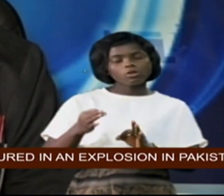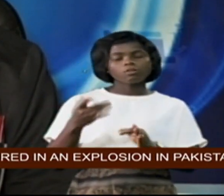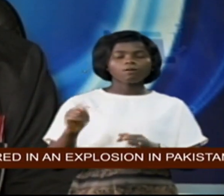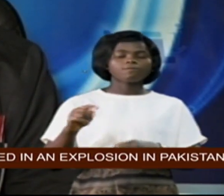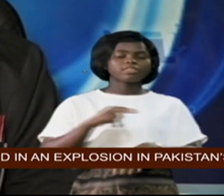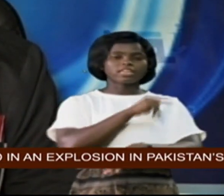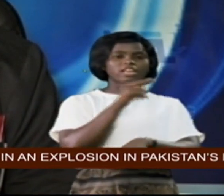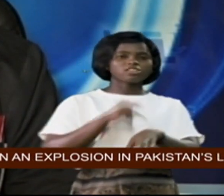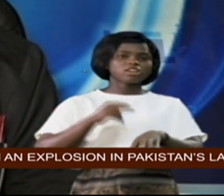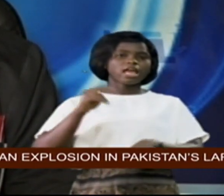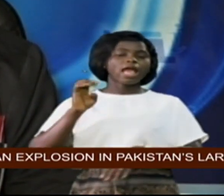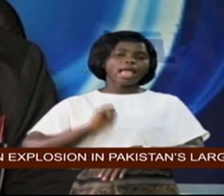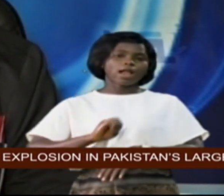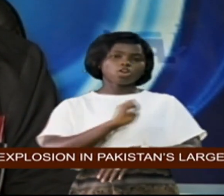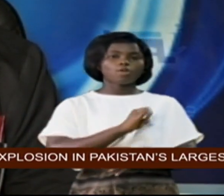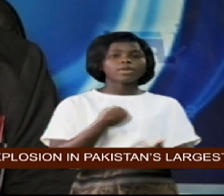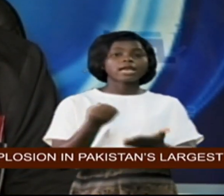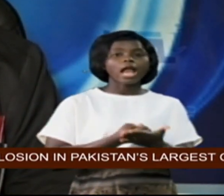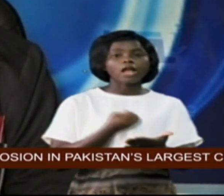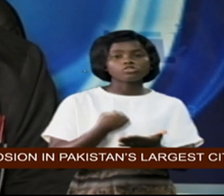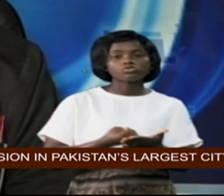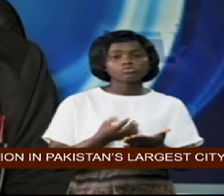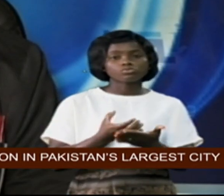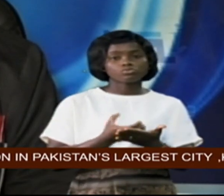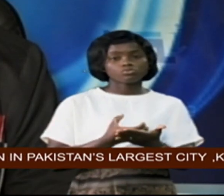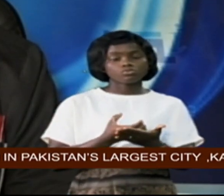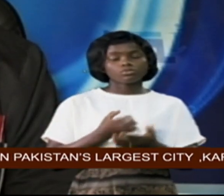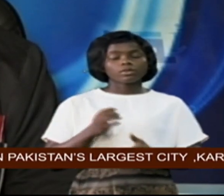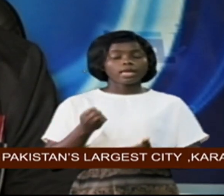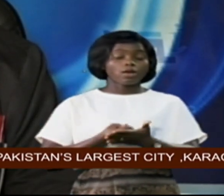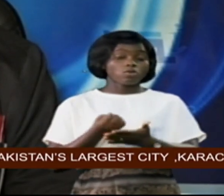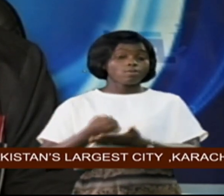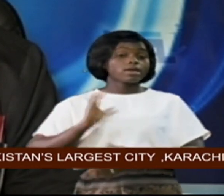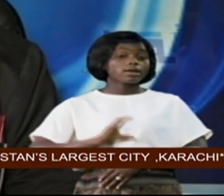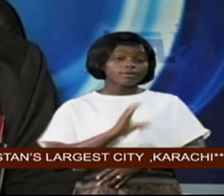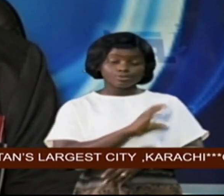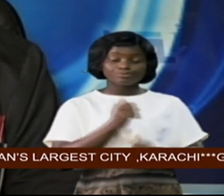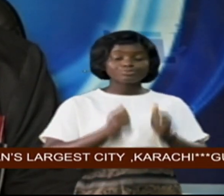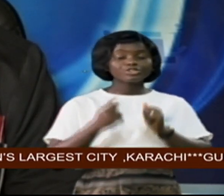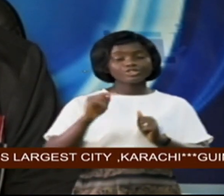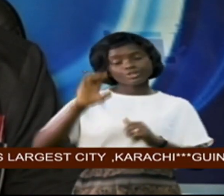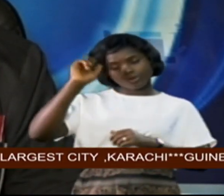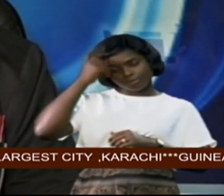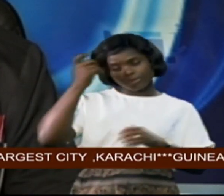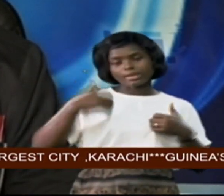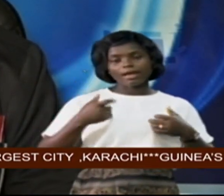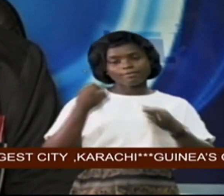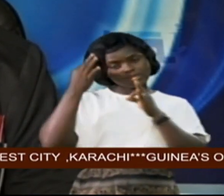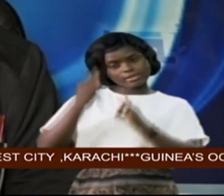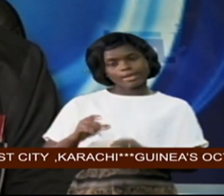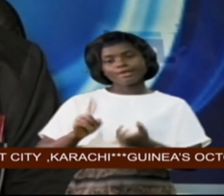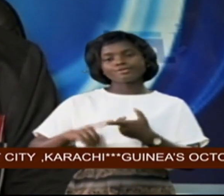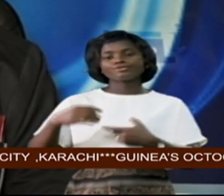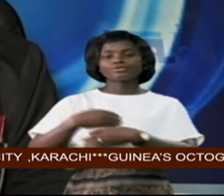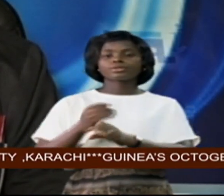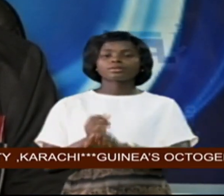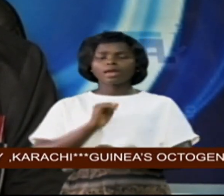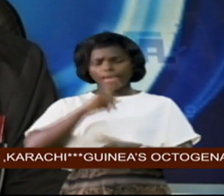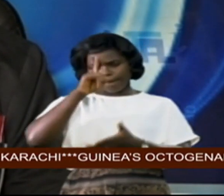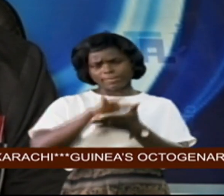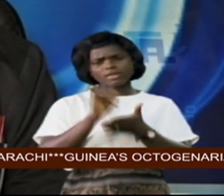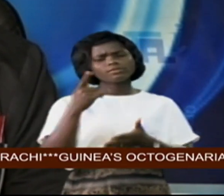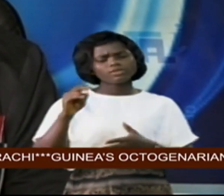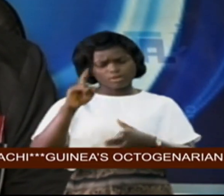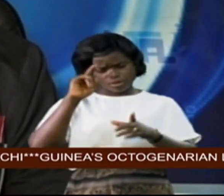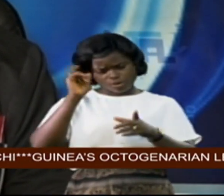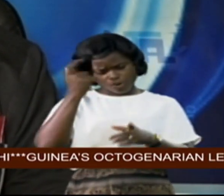Council, which the government itself has decided to set up, and I believe the government will act